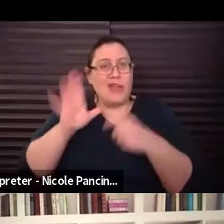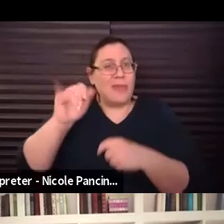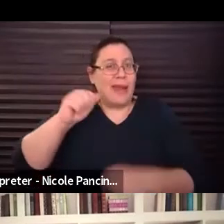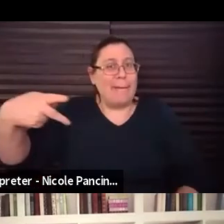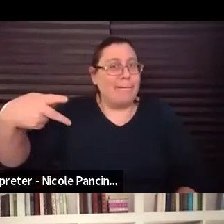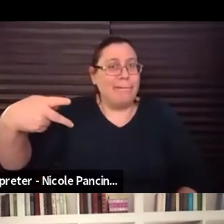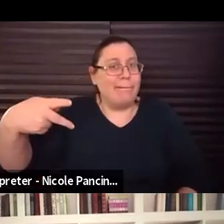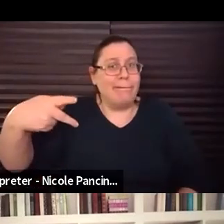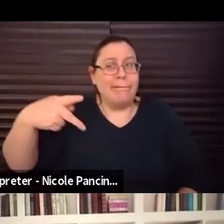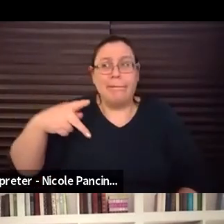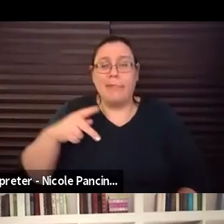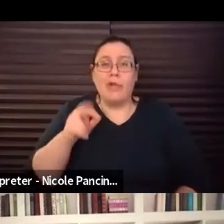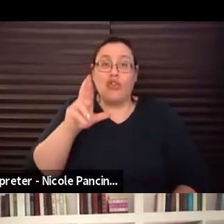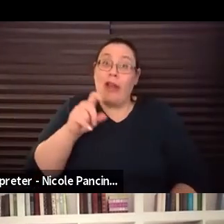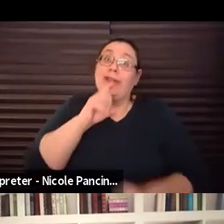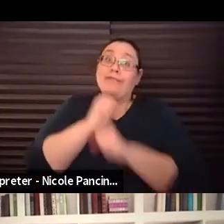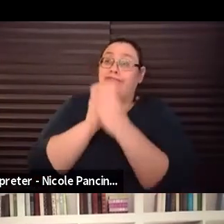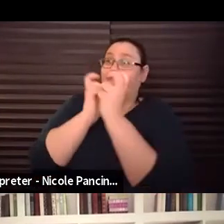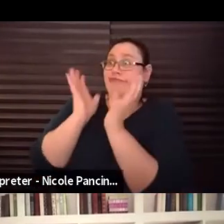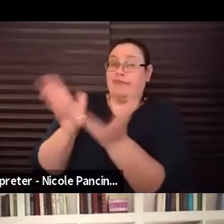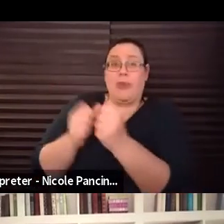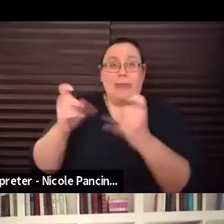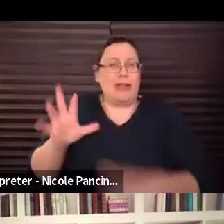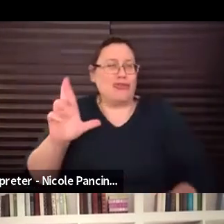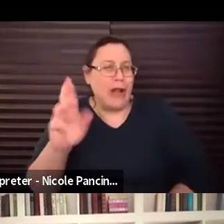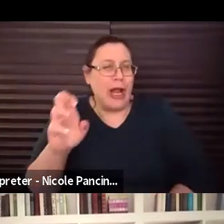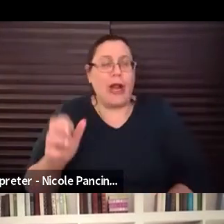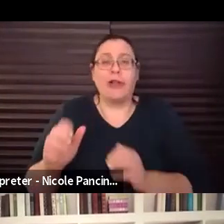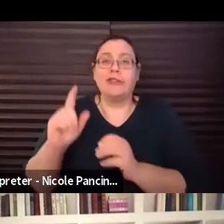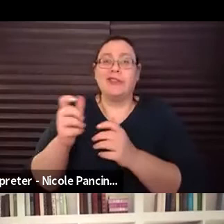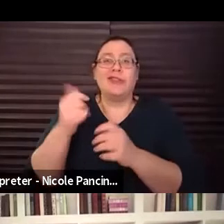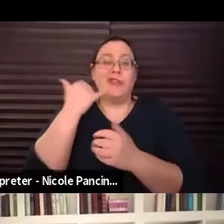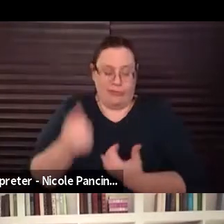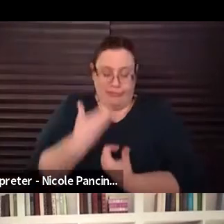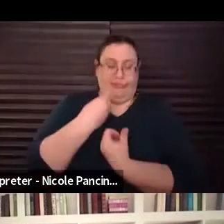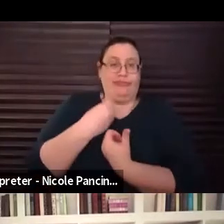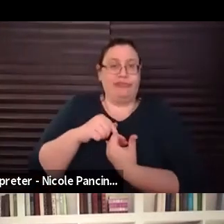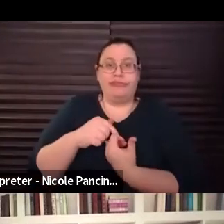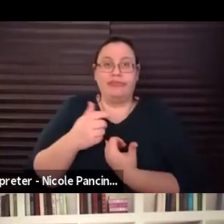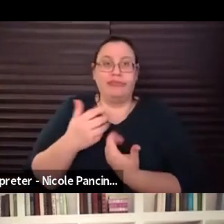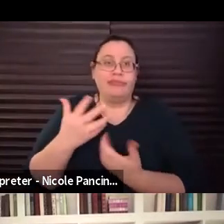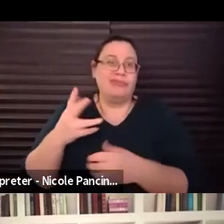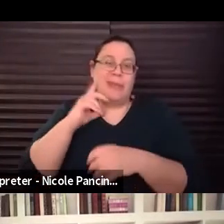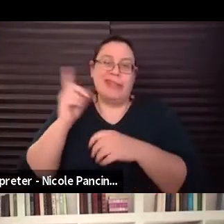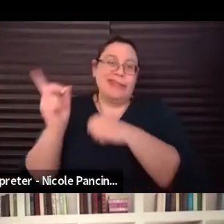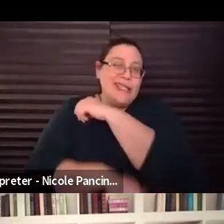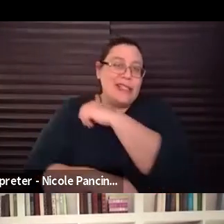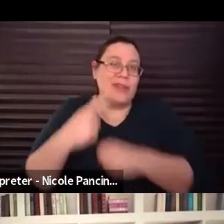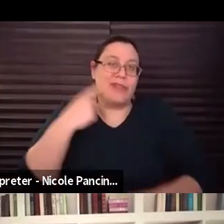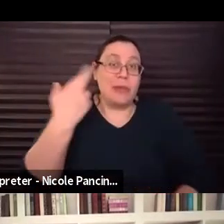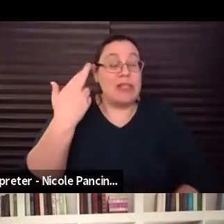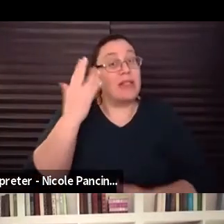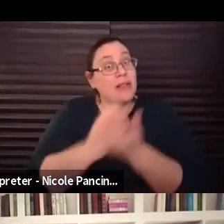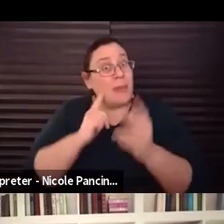ever spoken to any managers. They would just get a notification on their phone telling them that maybe they had been disciplined for something. Some were even terminated